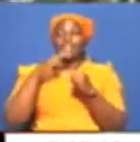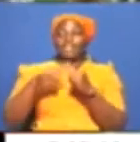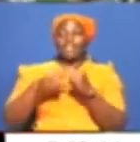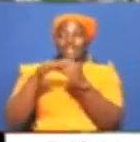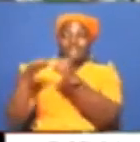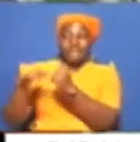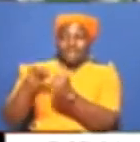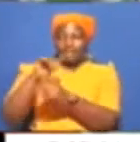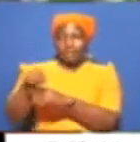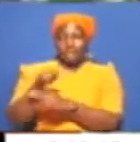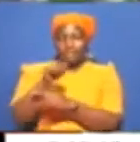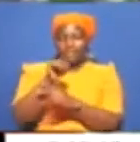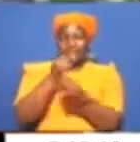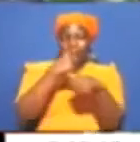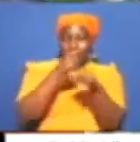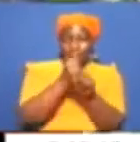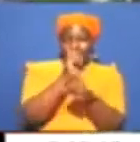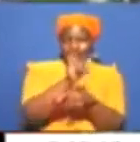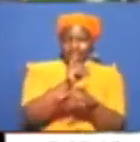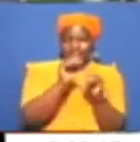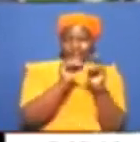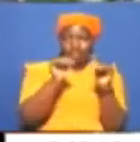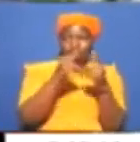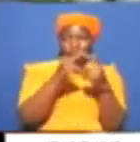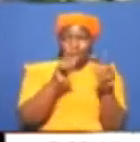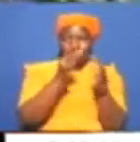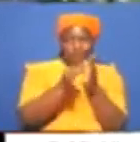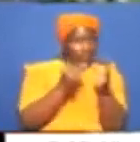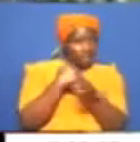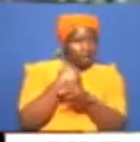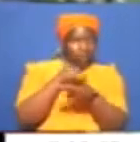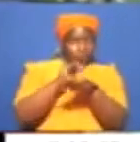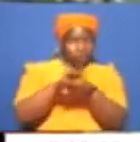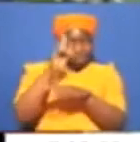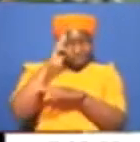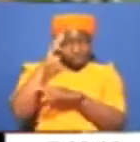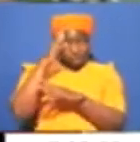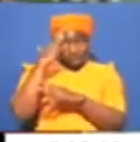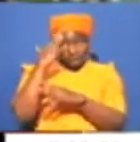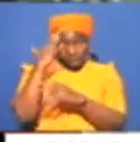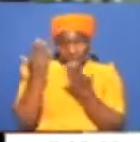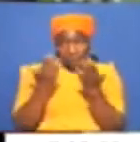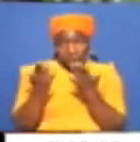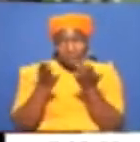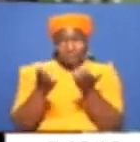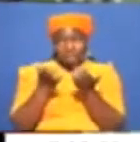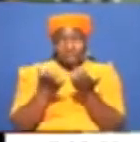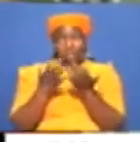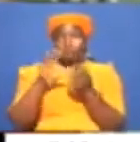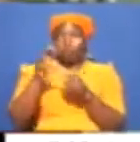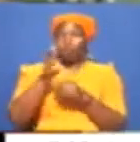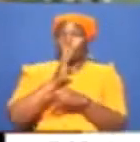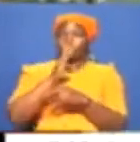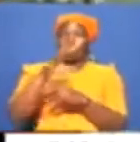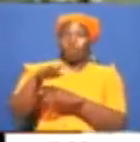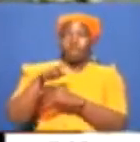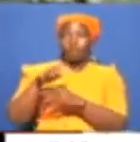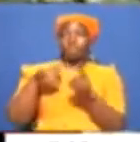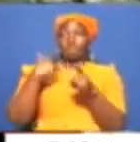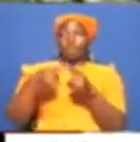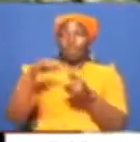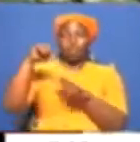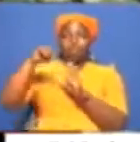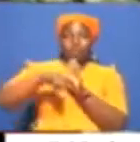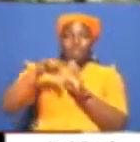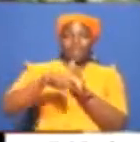such level. But if there's a good reason where, for example, there's an extraneous factor of water transport, we will quantify and bring